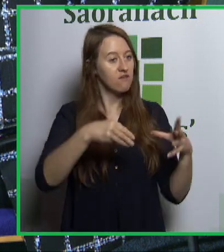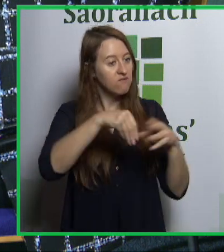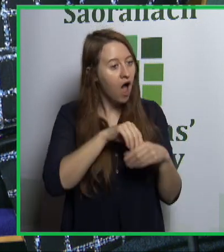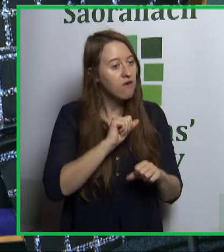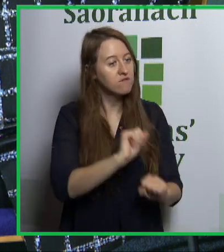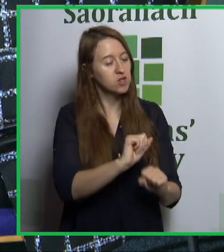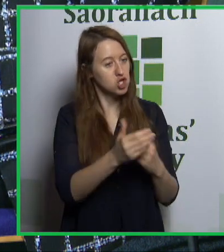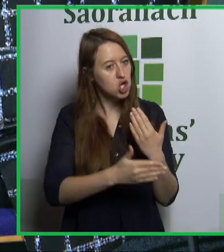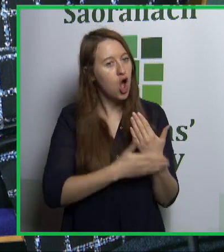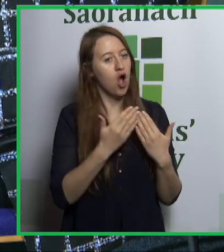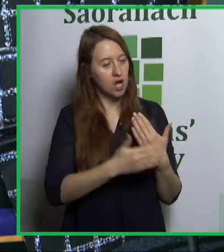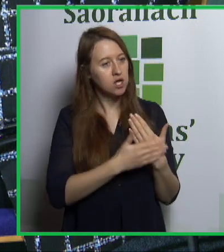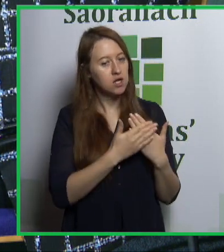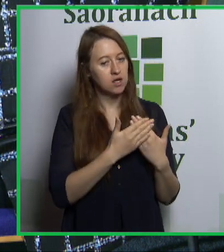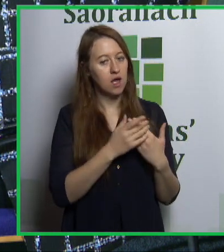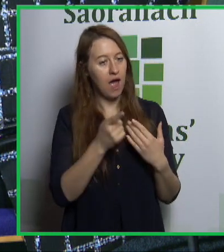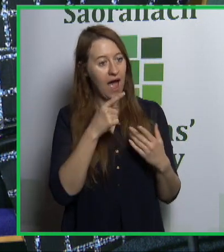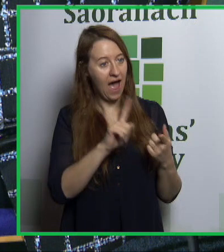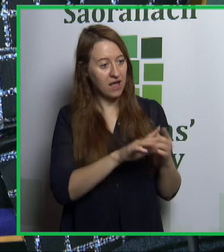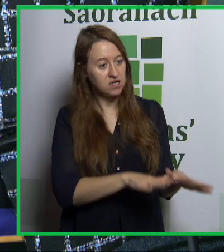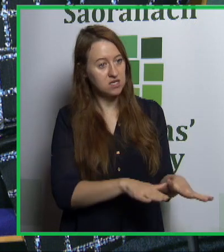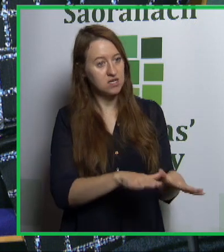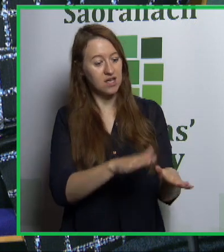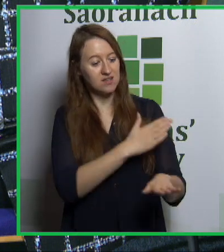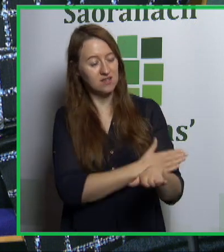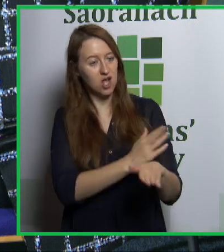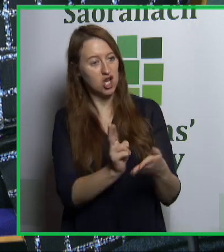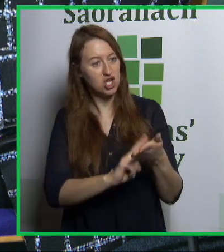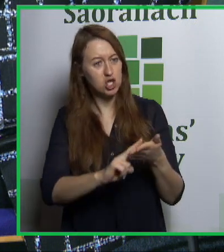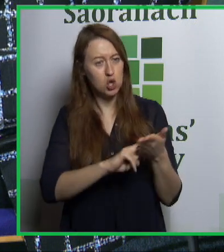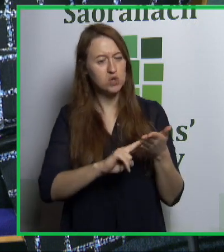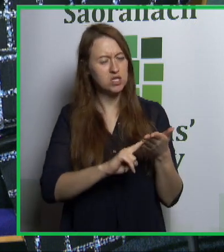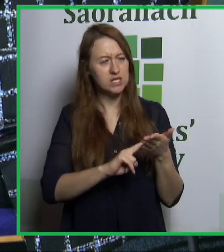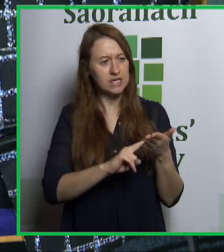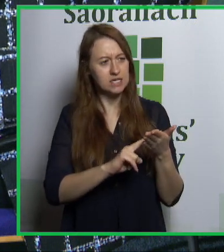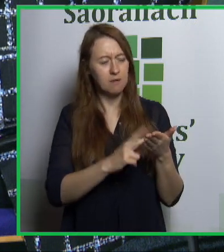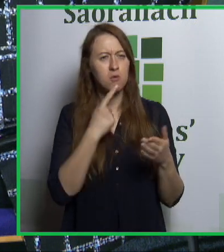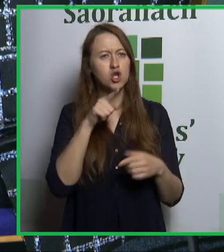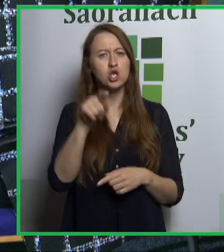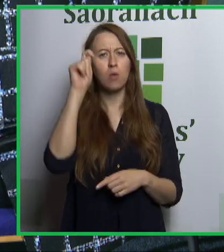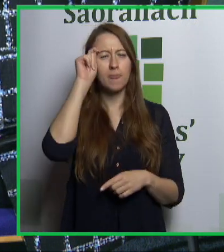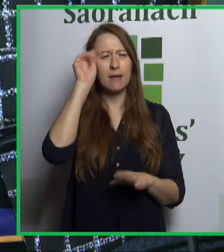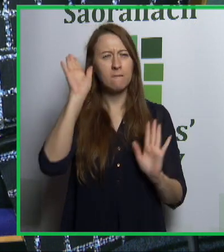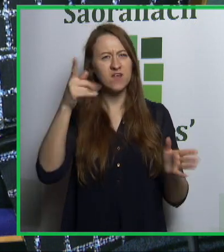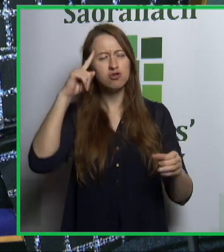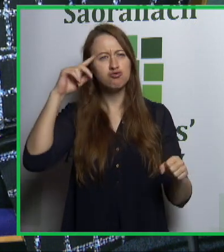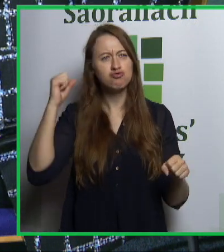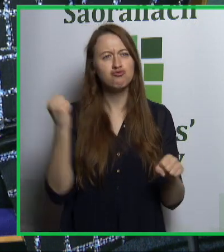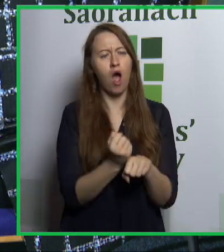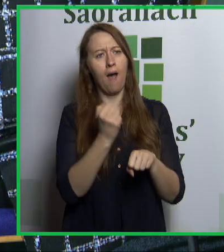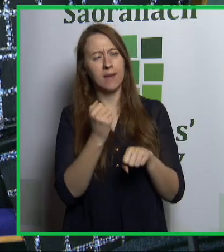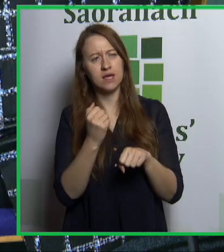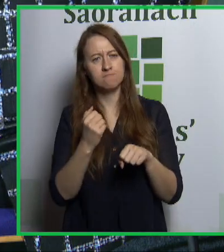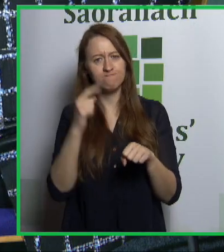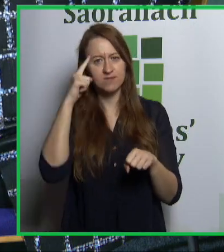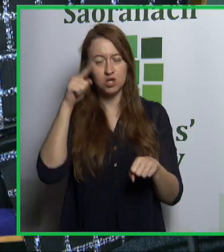using heroin at such a young age, do you think it was a trauma response for you that led you into